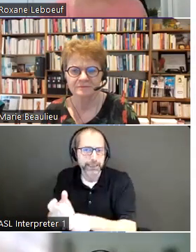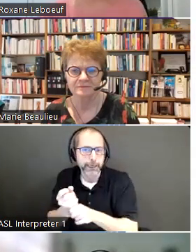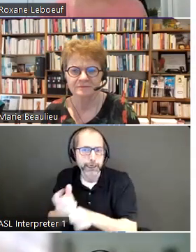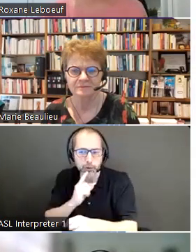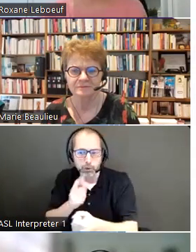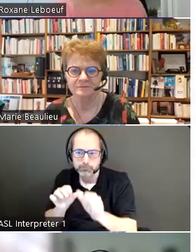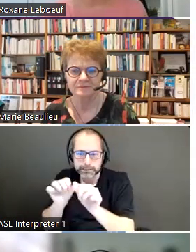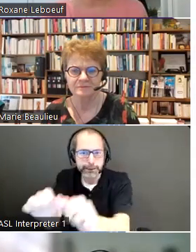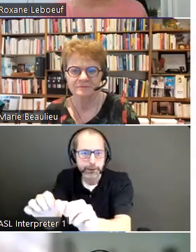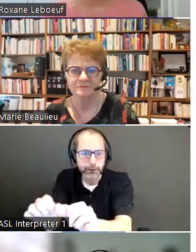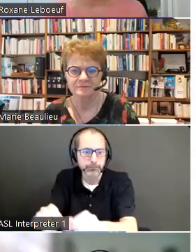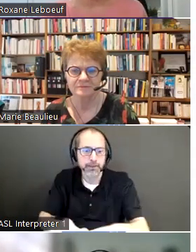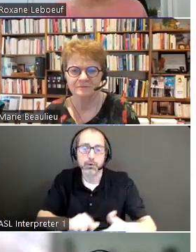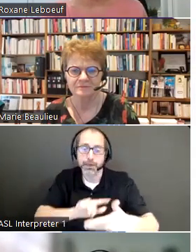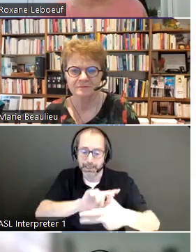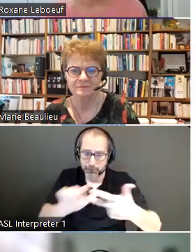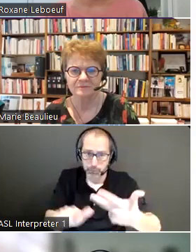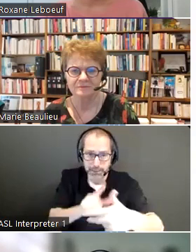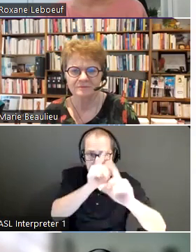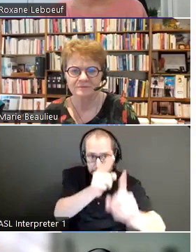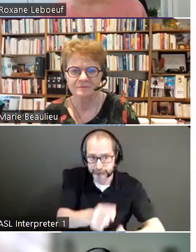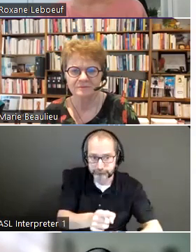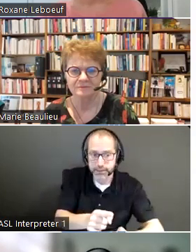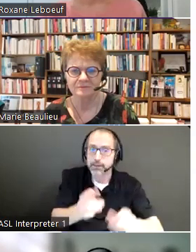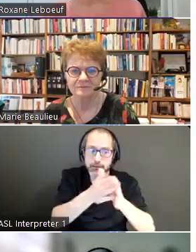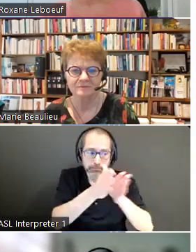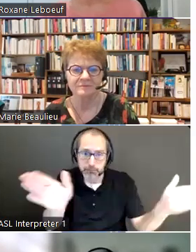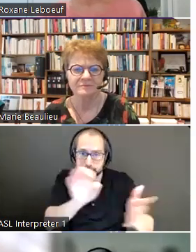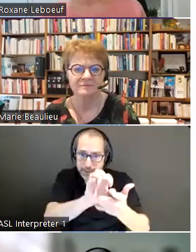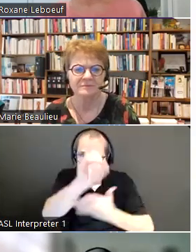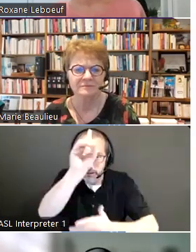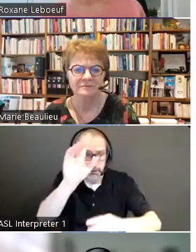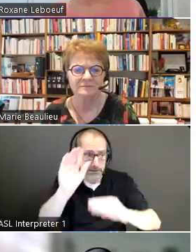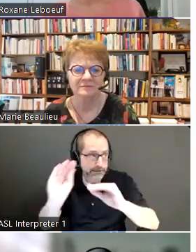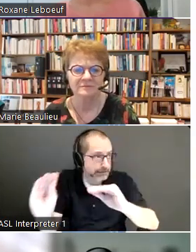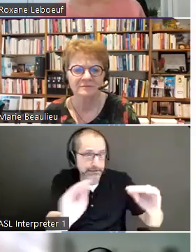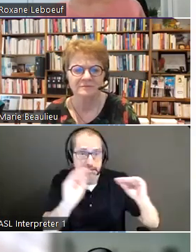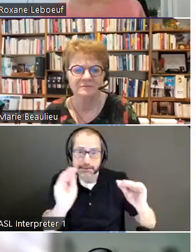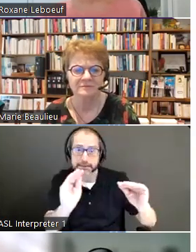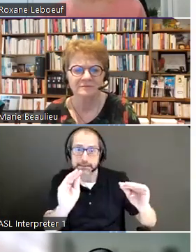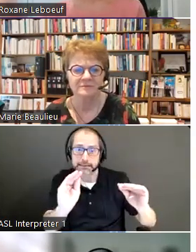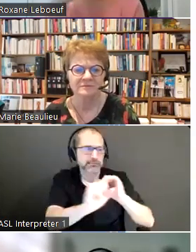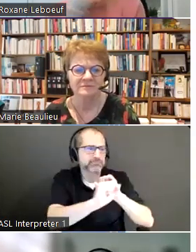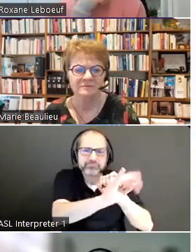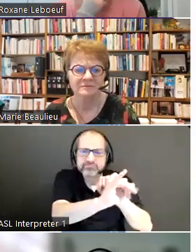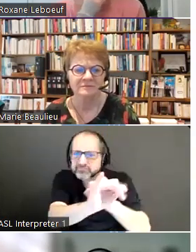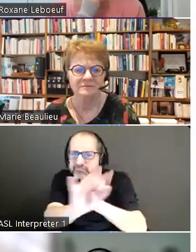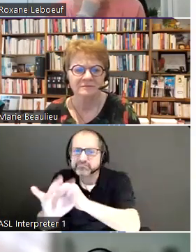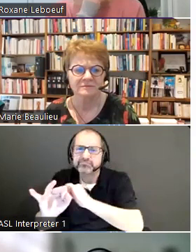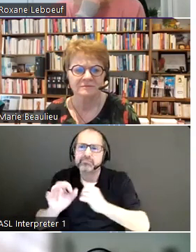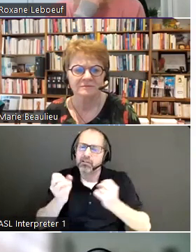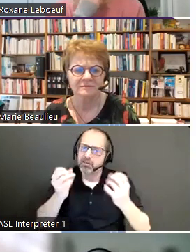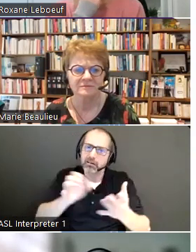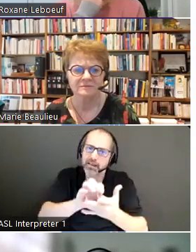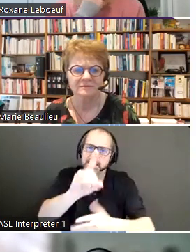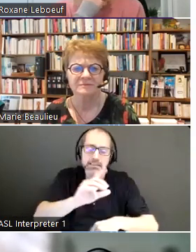pillars: public education and awareness, where we work on public education campaigns. We do a lot of education to older